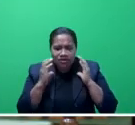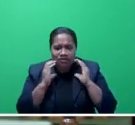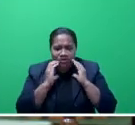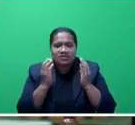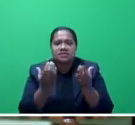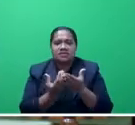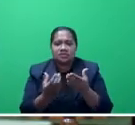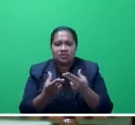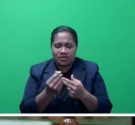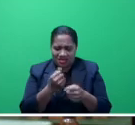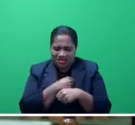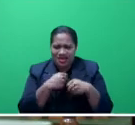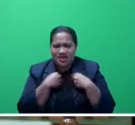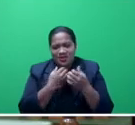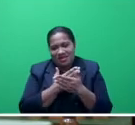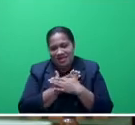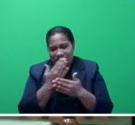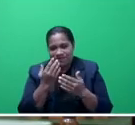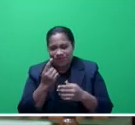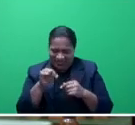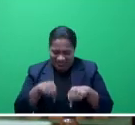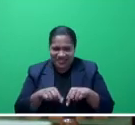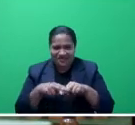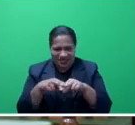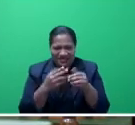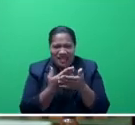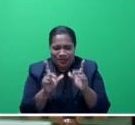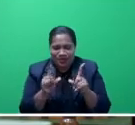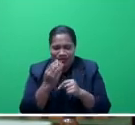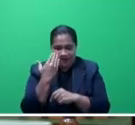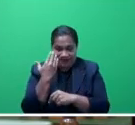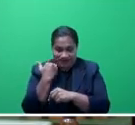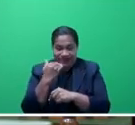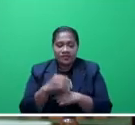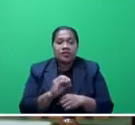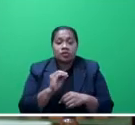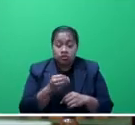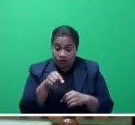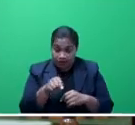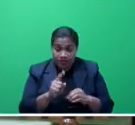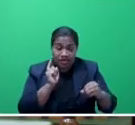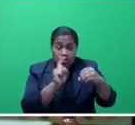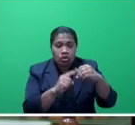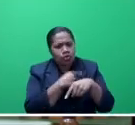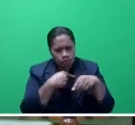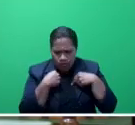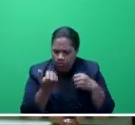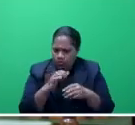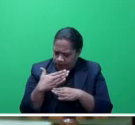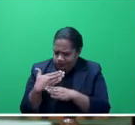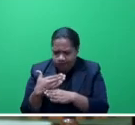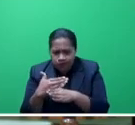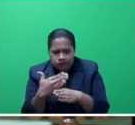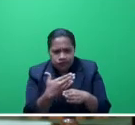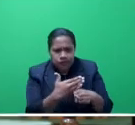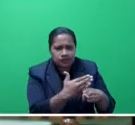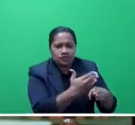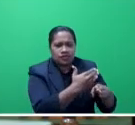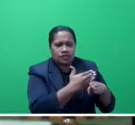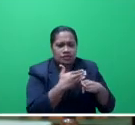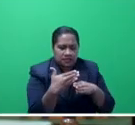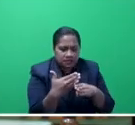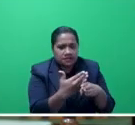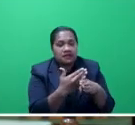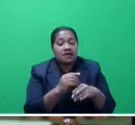as we always have. Ahead of that goal, we are already working behind the scenes to establish mutual recognition of